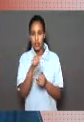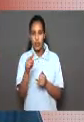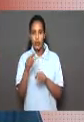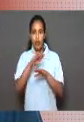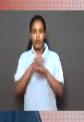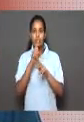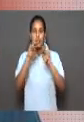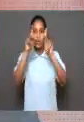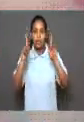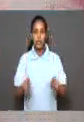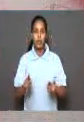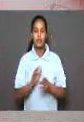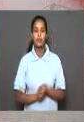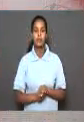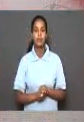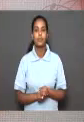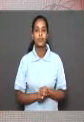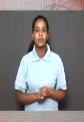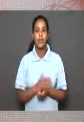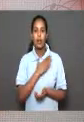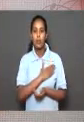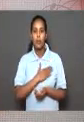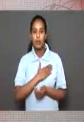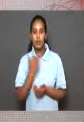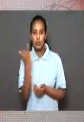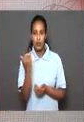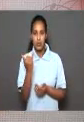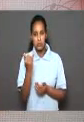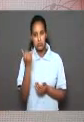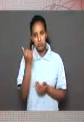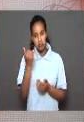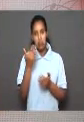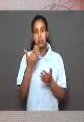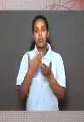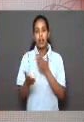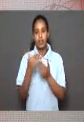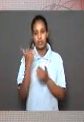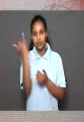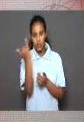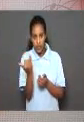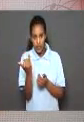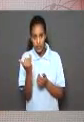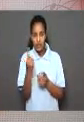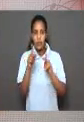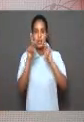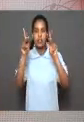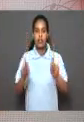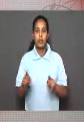the periodic table. Please draw a rough sketch of the periodic table.